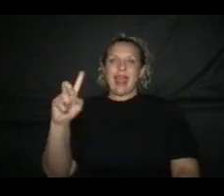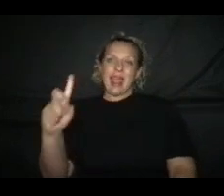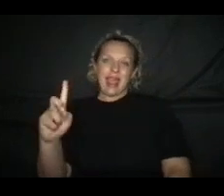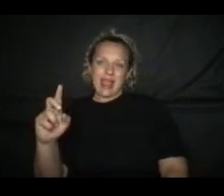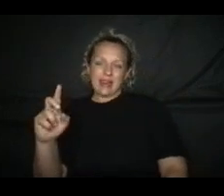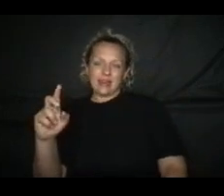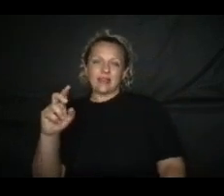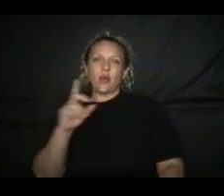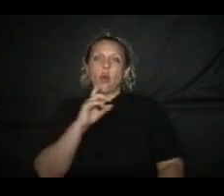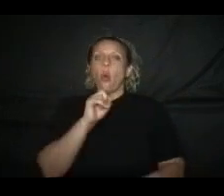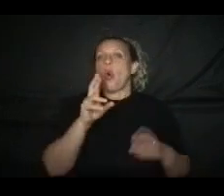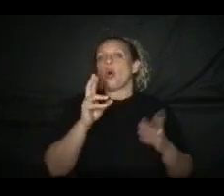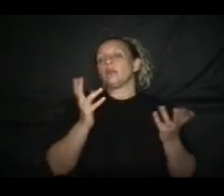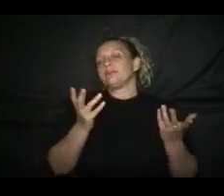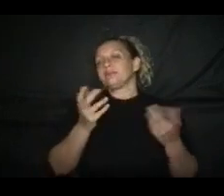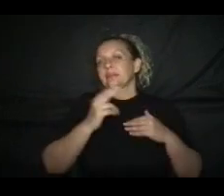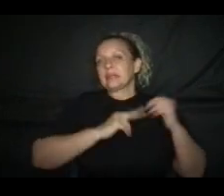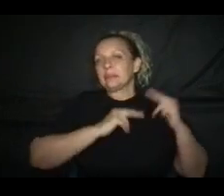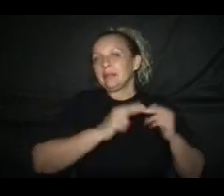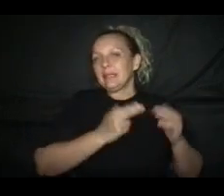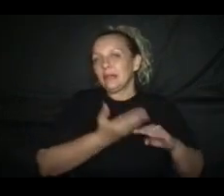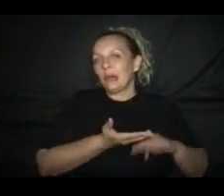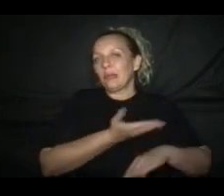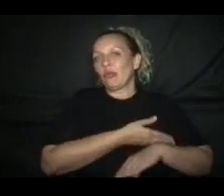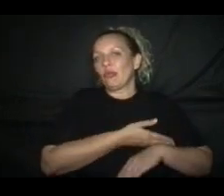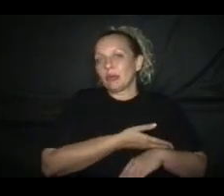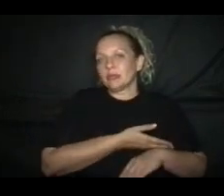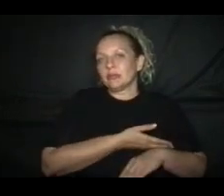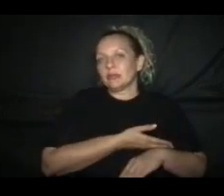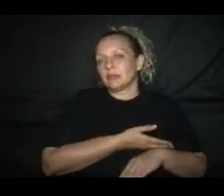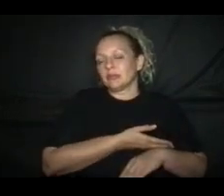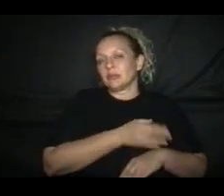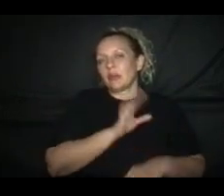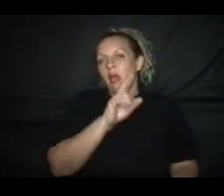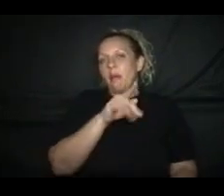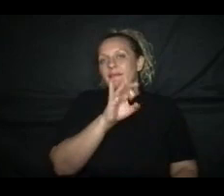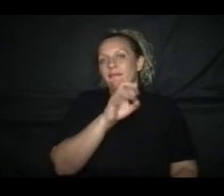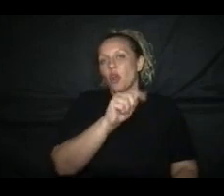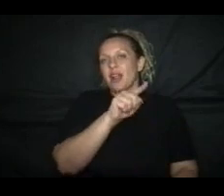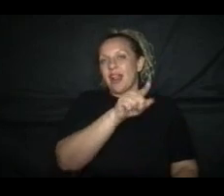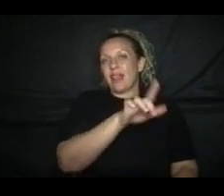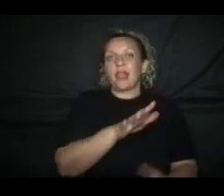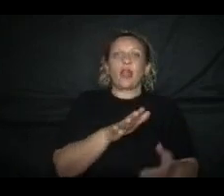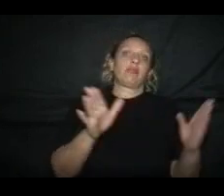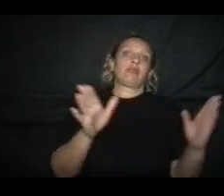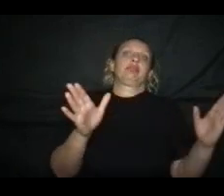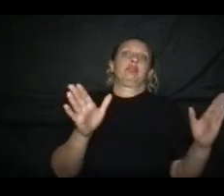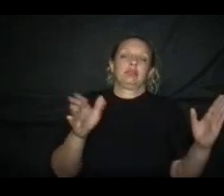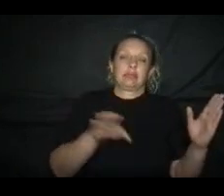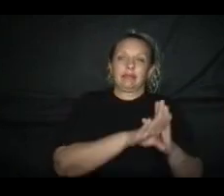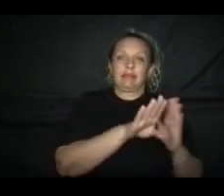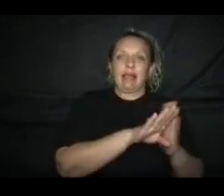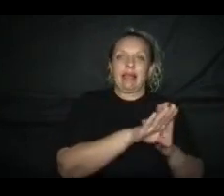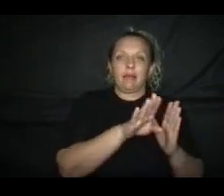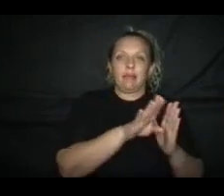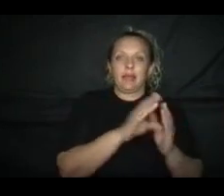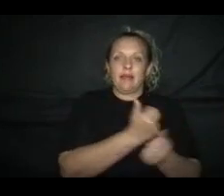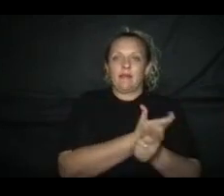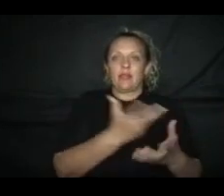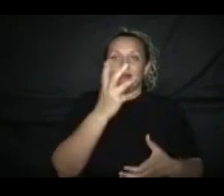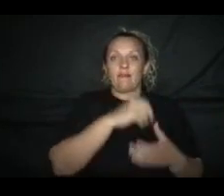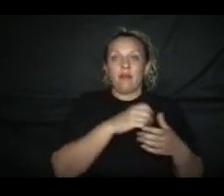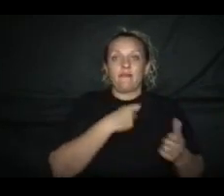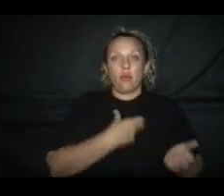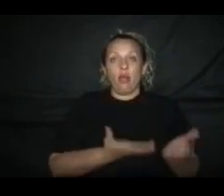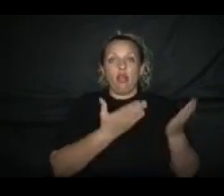up front as part of their overall development, and then work with that developer to offer them credit. So it actually